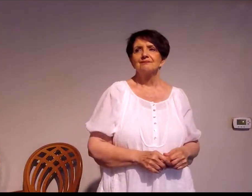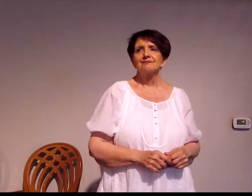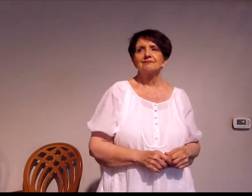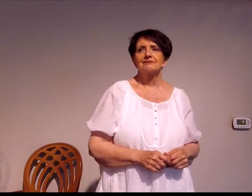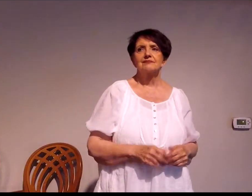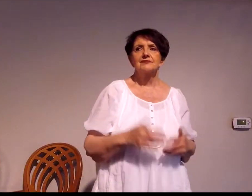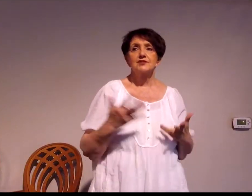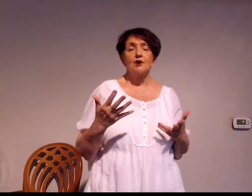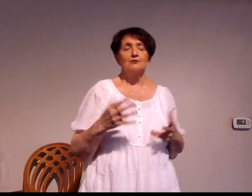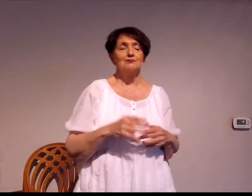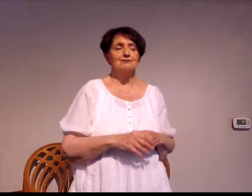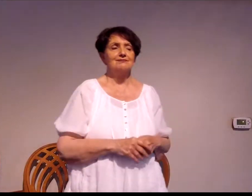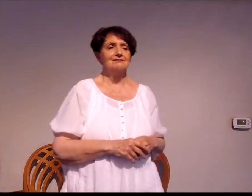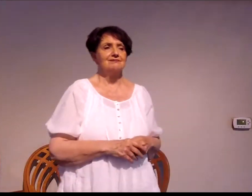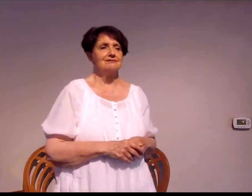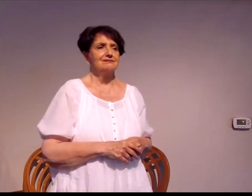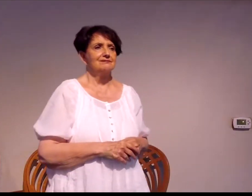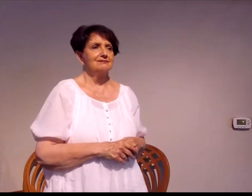So,